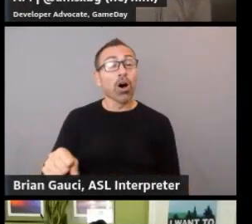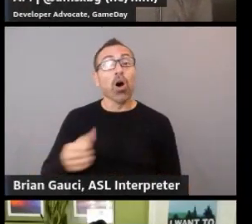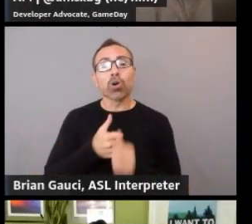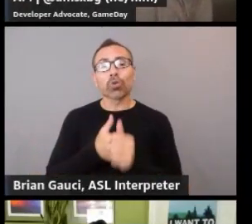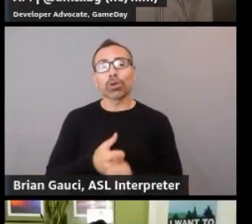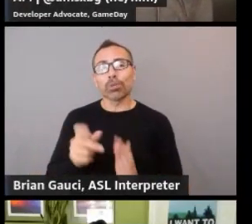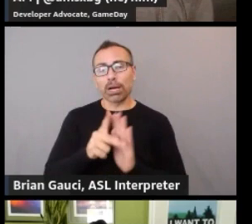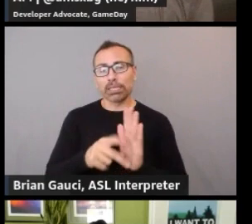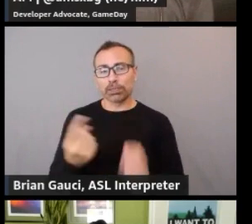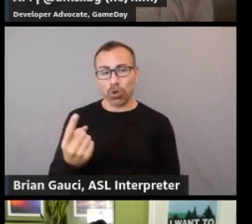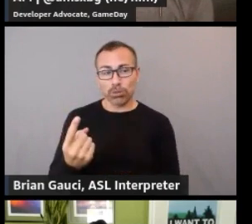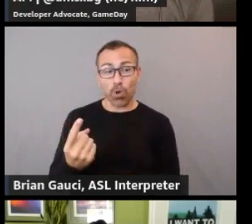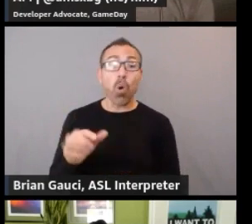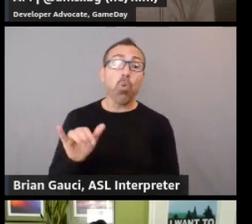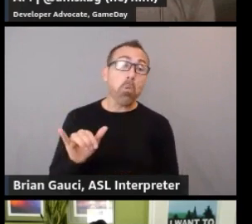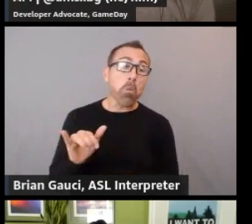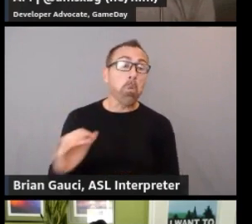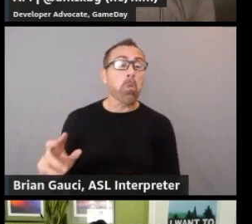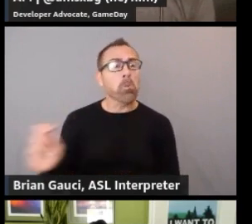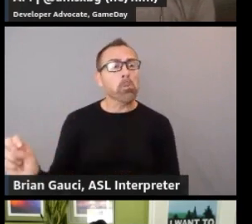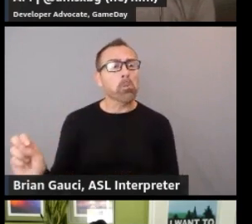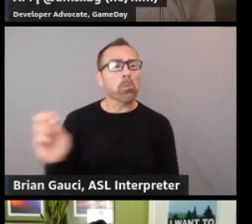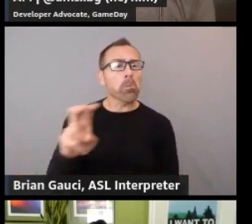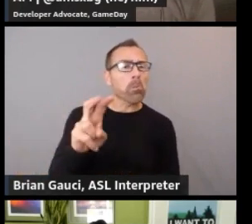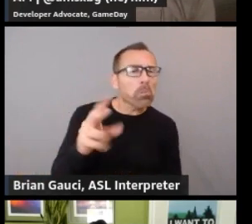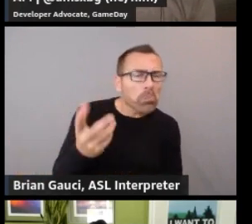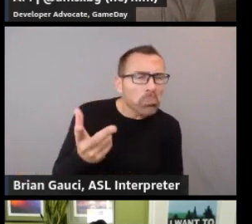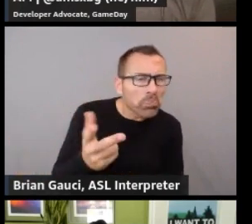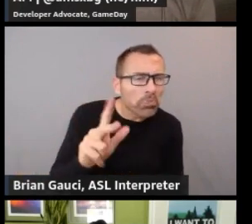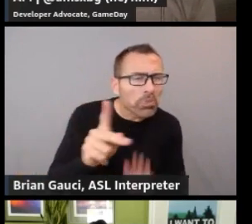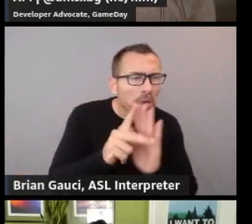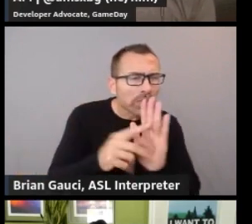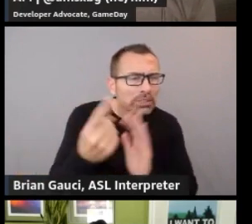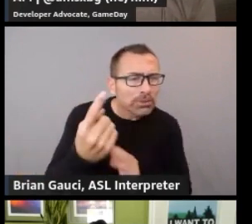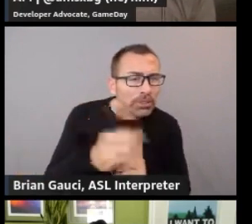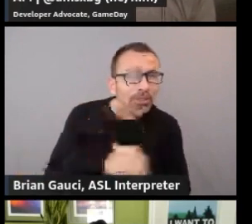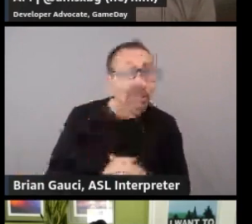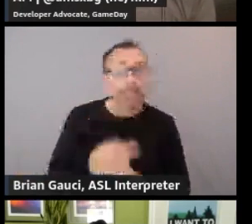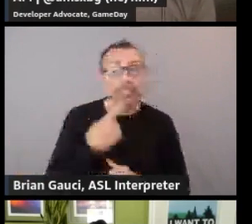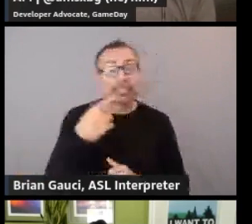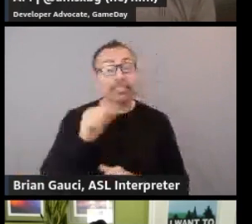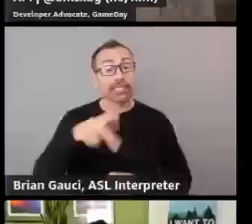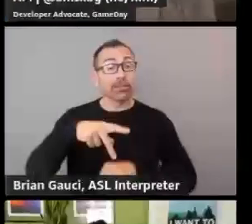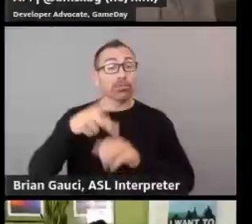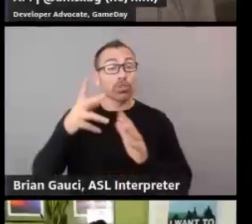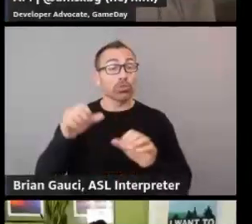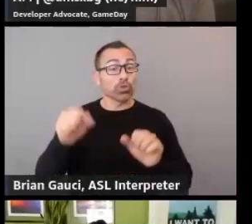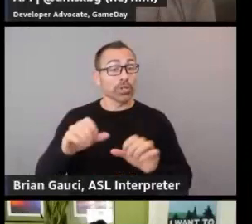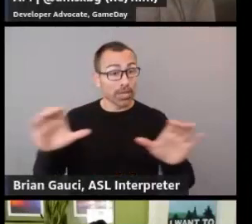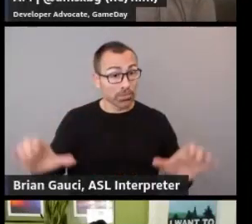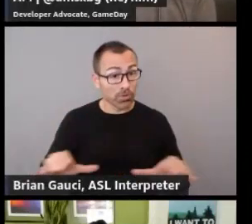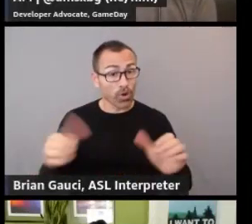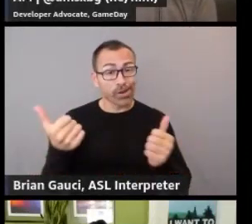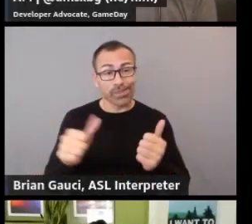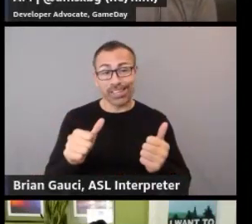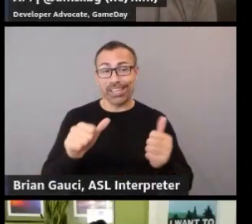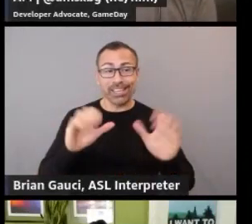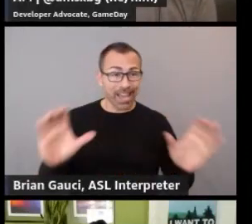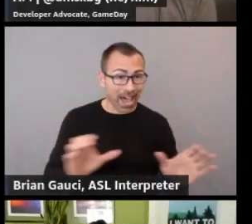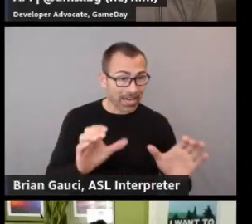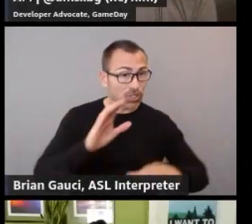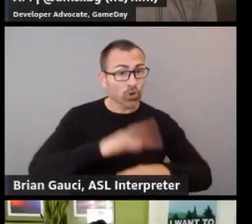well, let's look at policy 1. Policy 1 says, any principal can perform any action on any